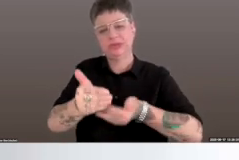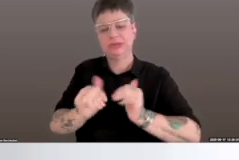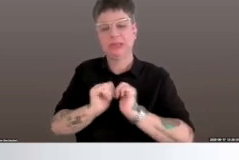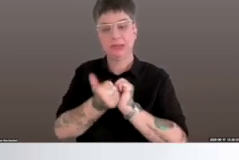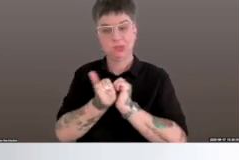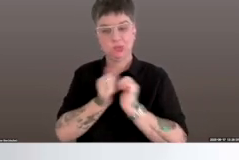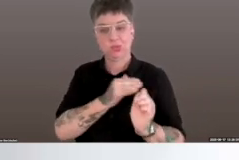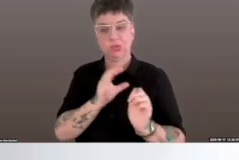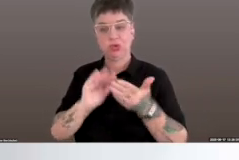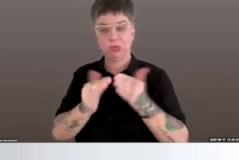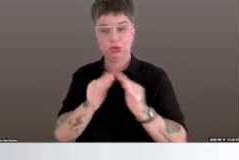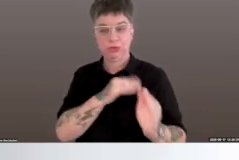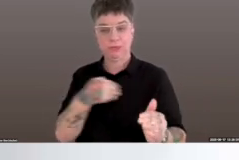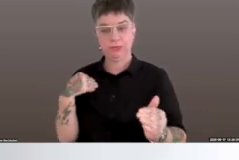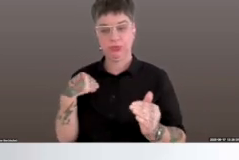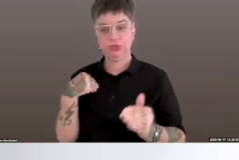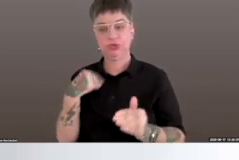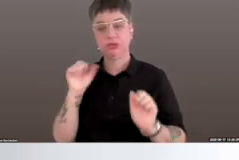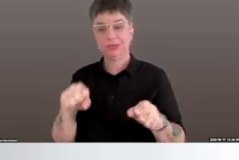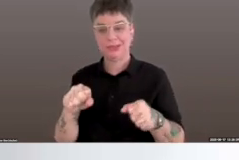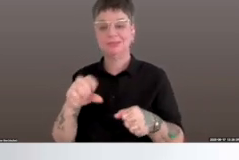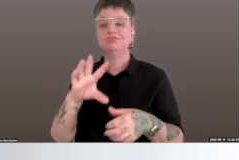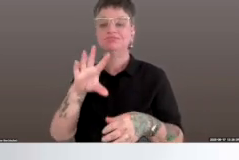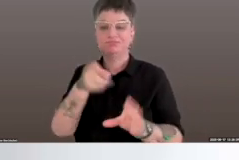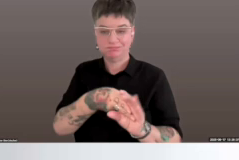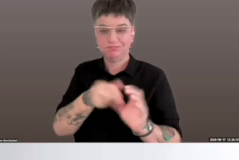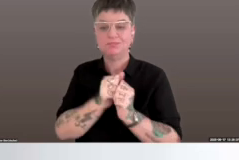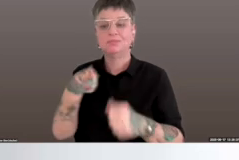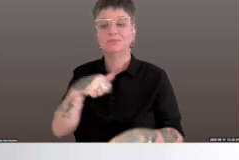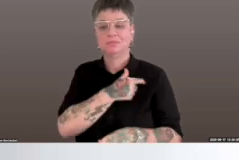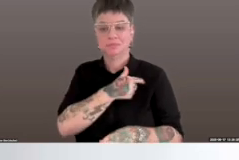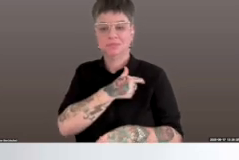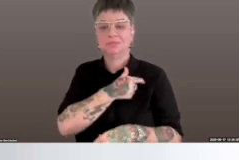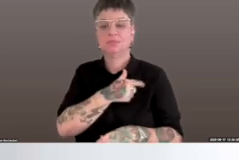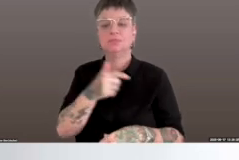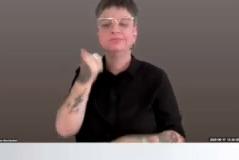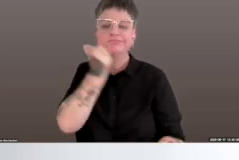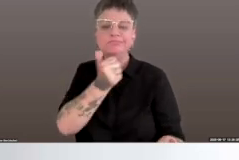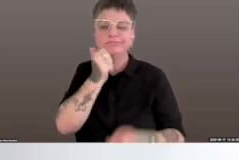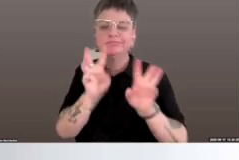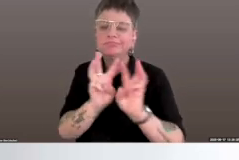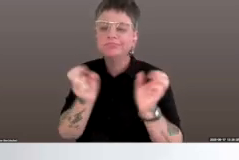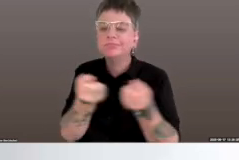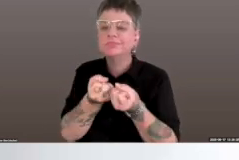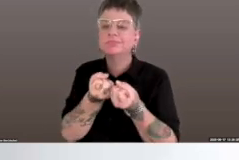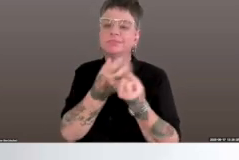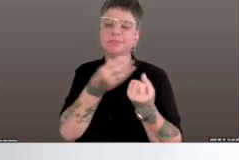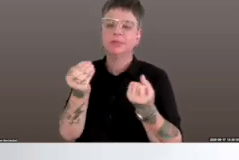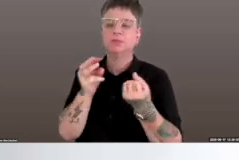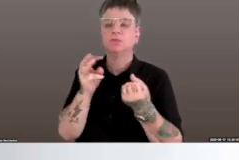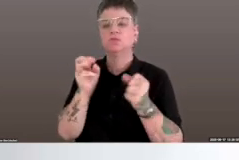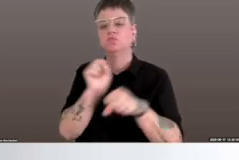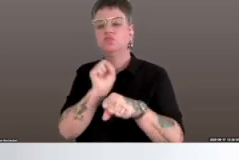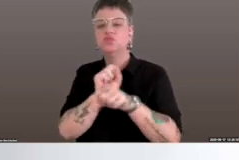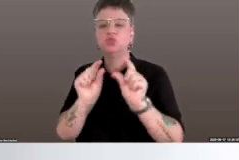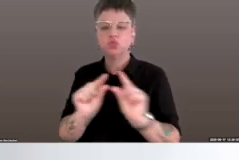community members can engage with us is through participation in daytime workshops and work groups